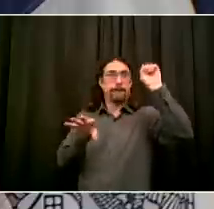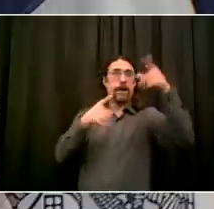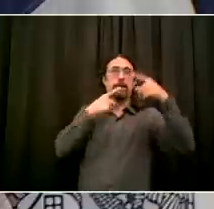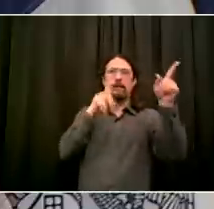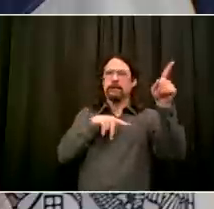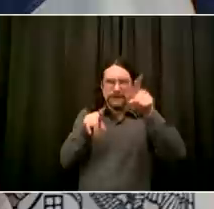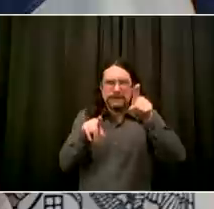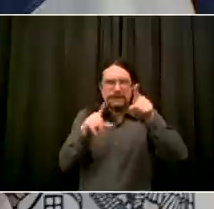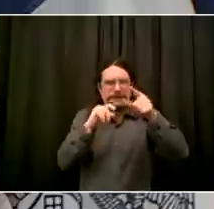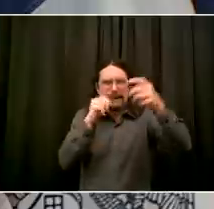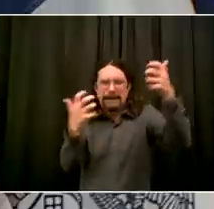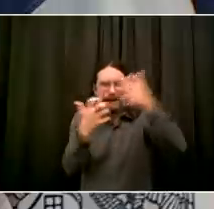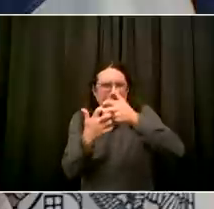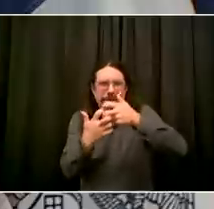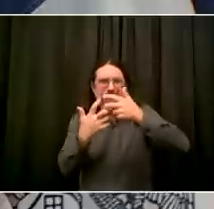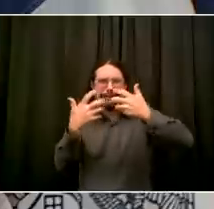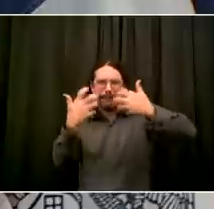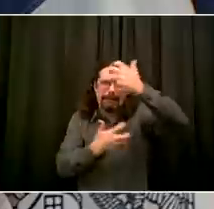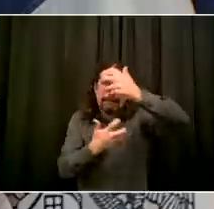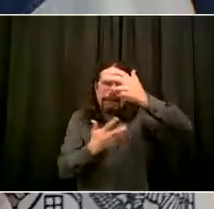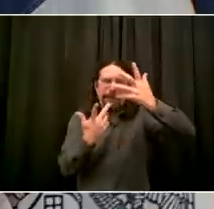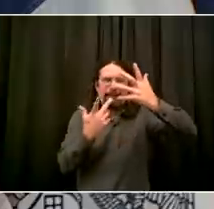straightforward. First of all, again,